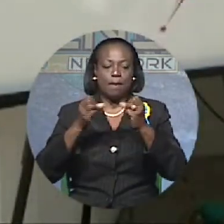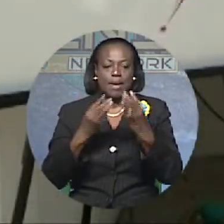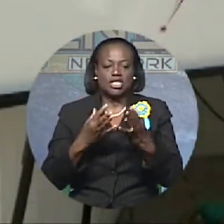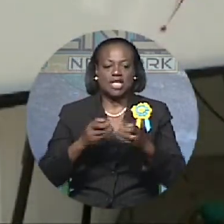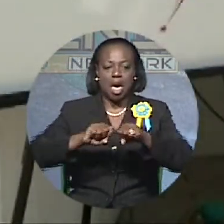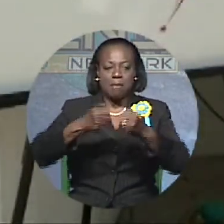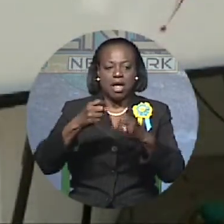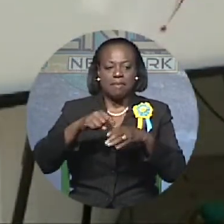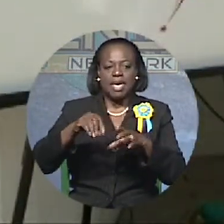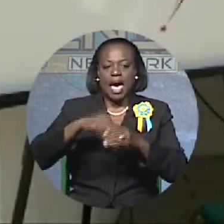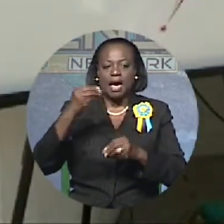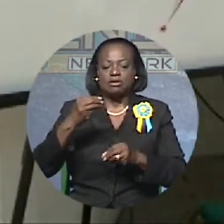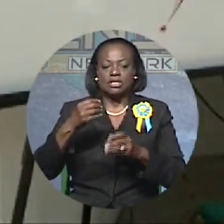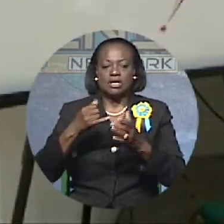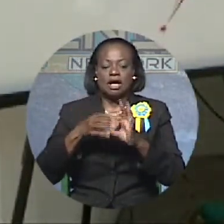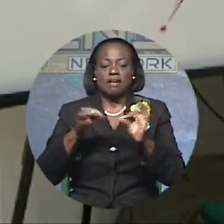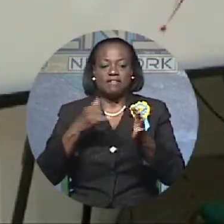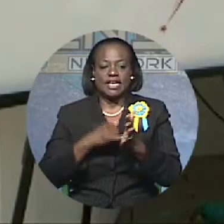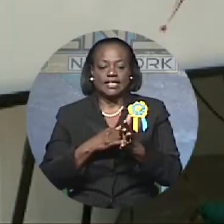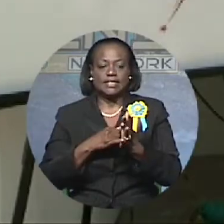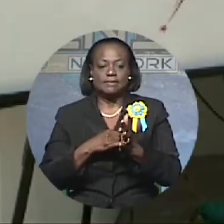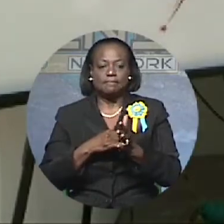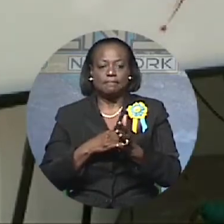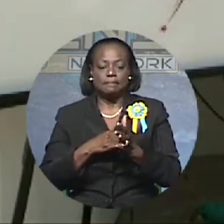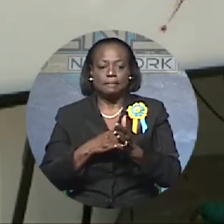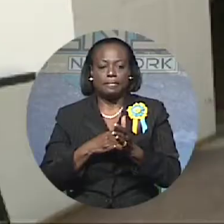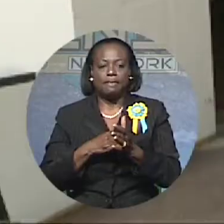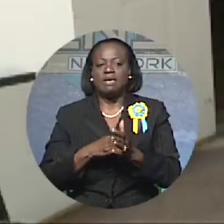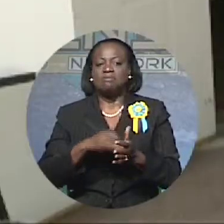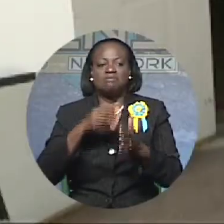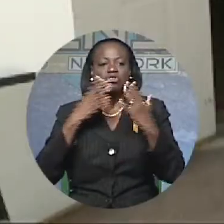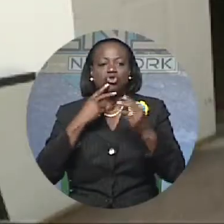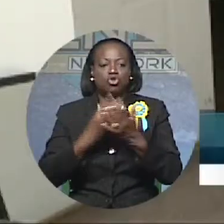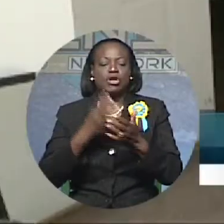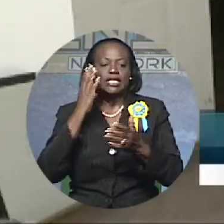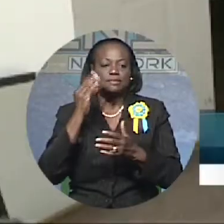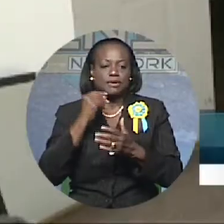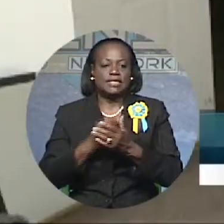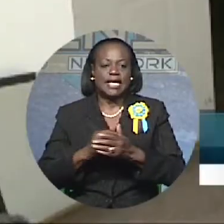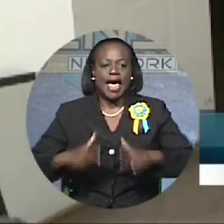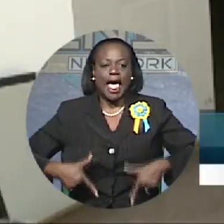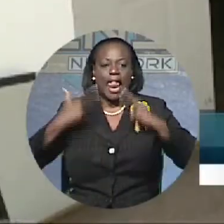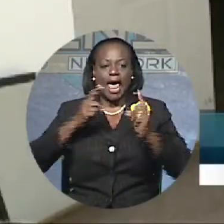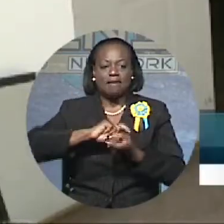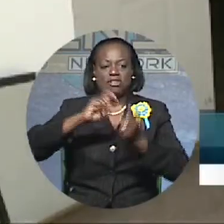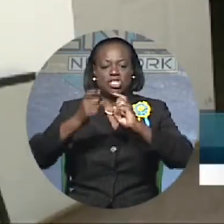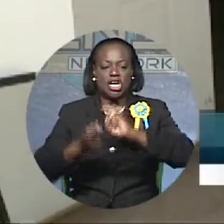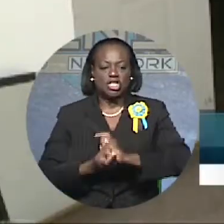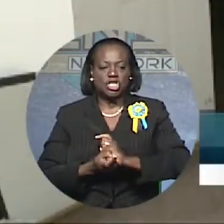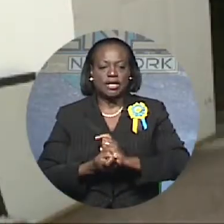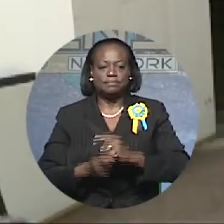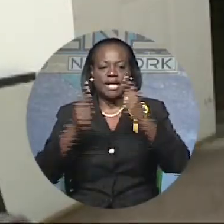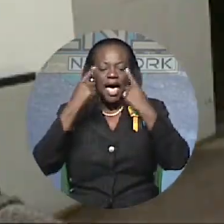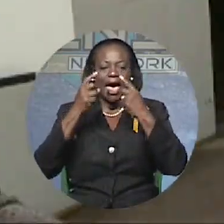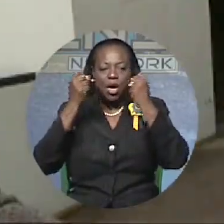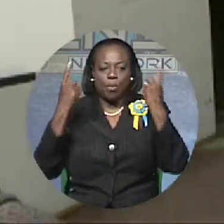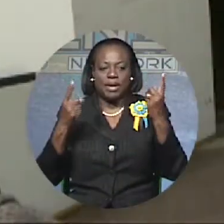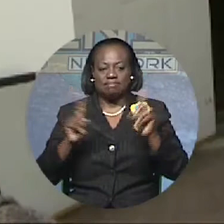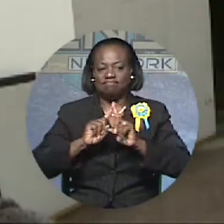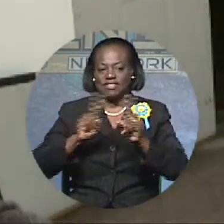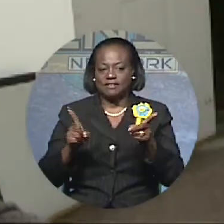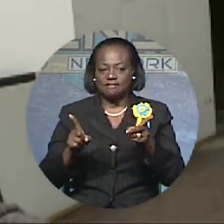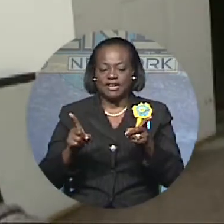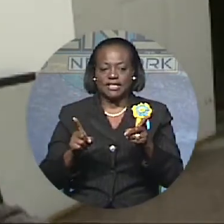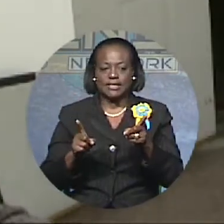it, and it was a life-changing experience. Definitely life-changing, eye-opening, and different. I would